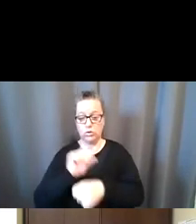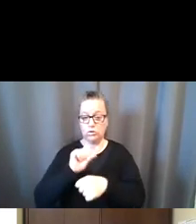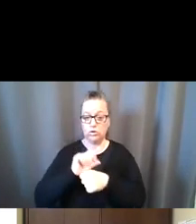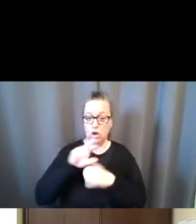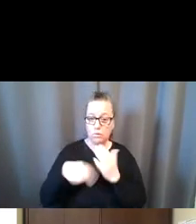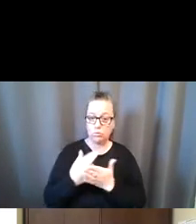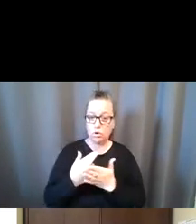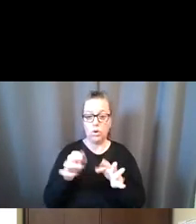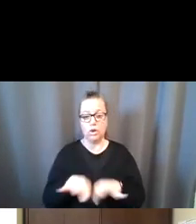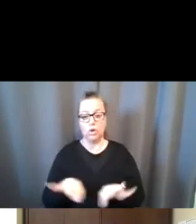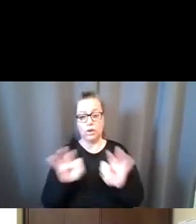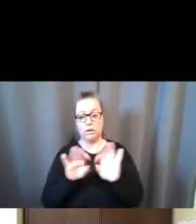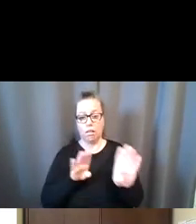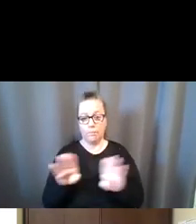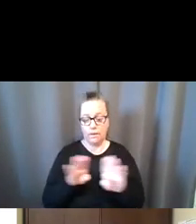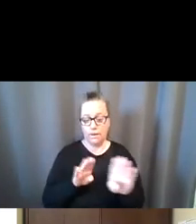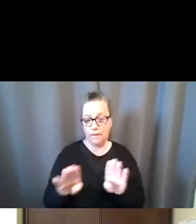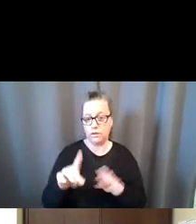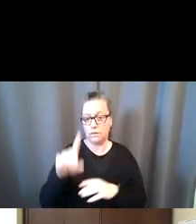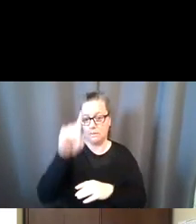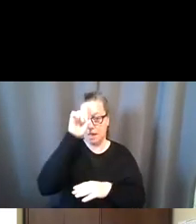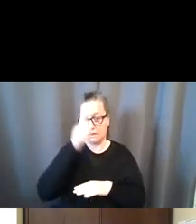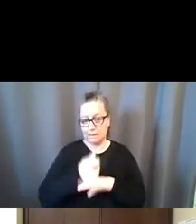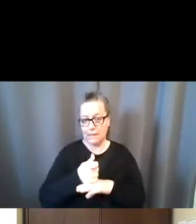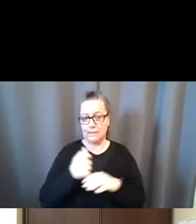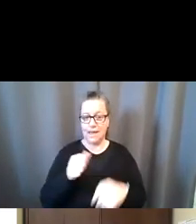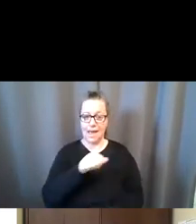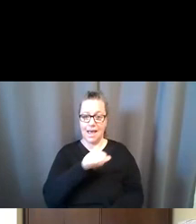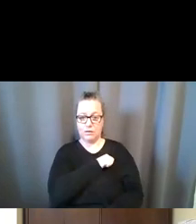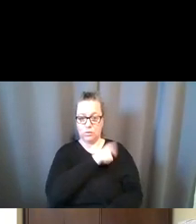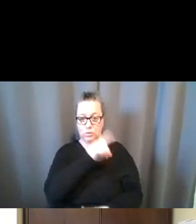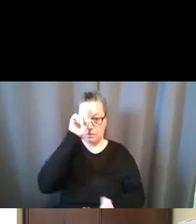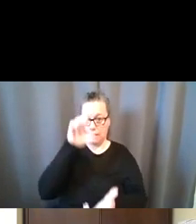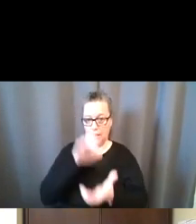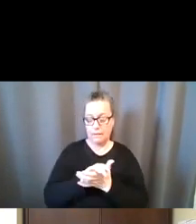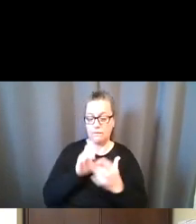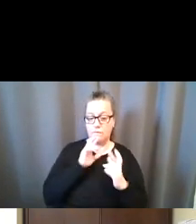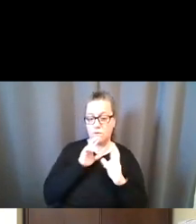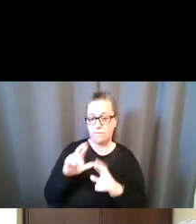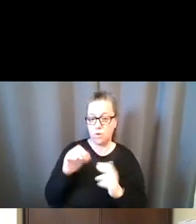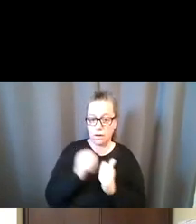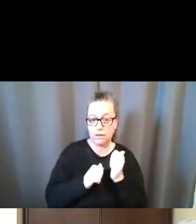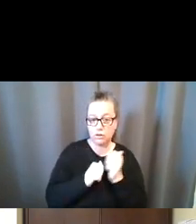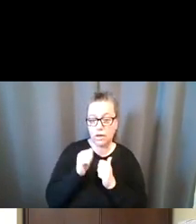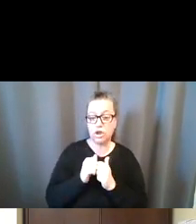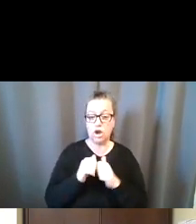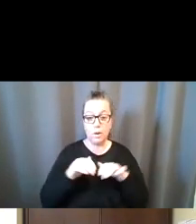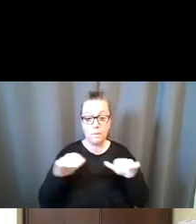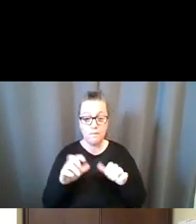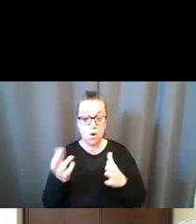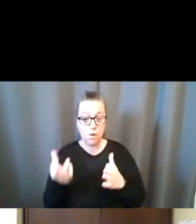critical behaviors, your mindsets, attitudes, beliefs, your reporting structure, your performance reviews,